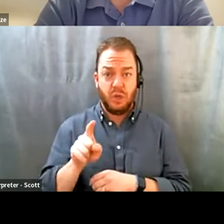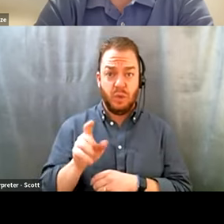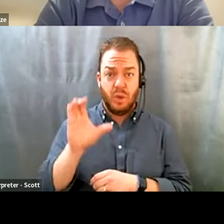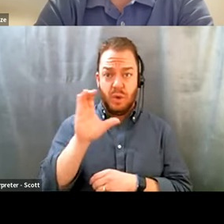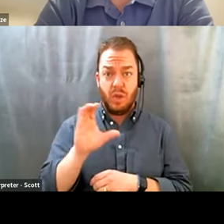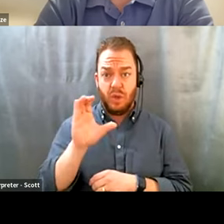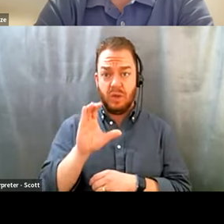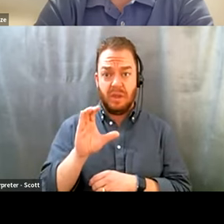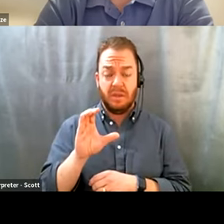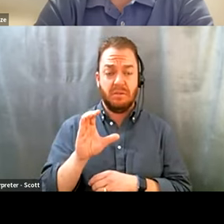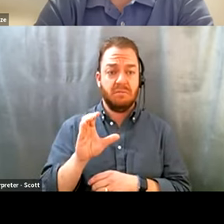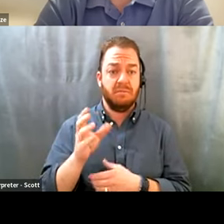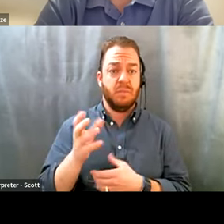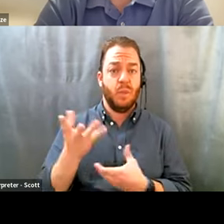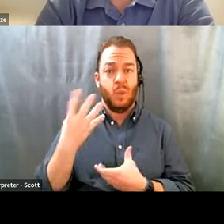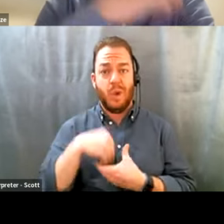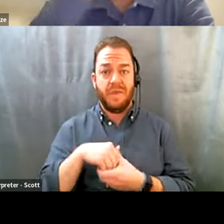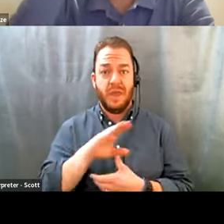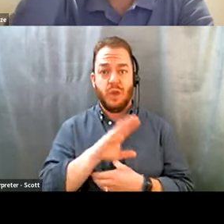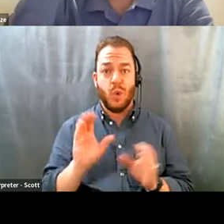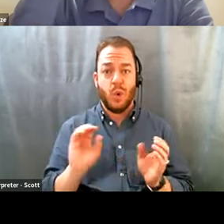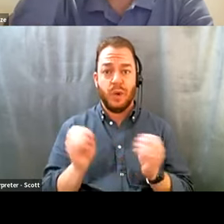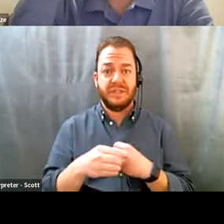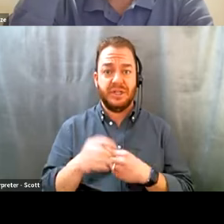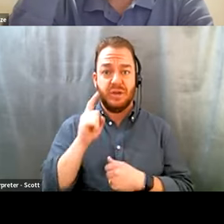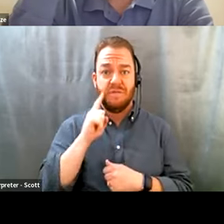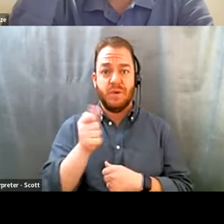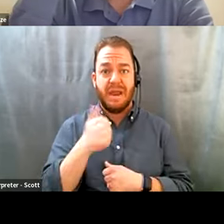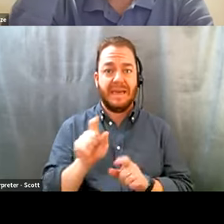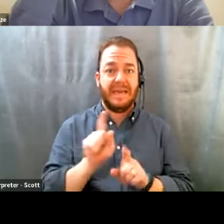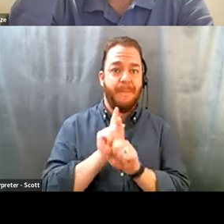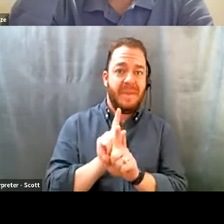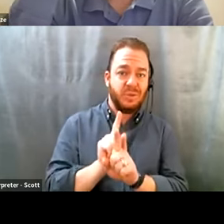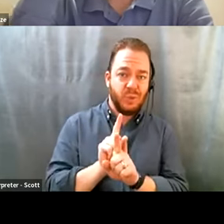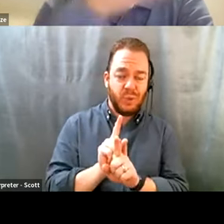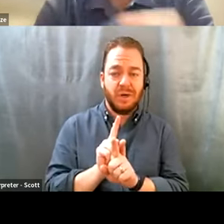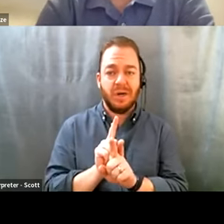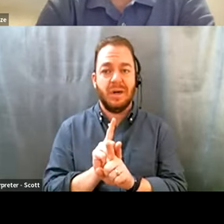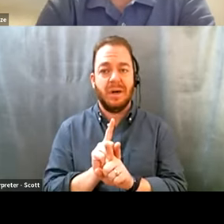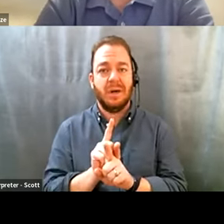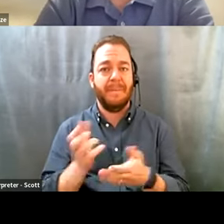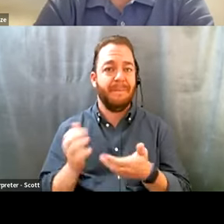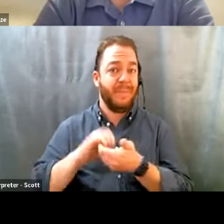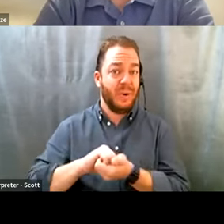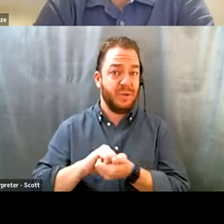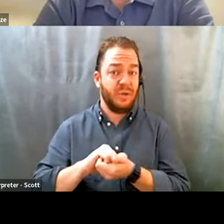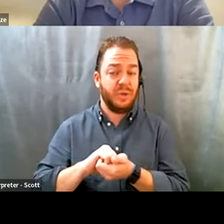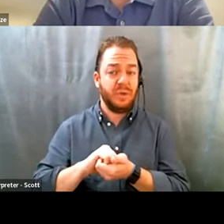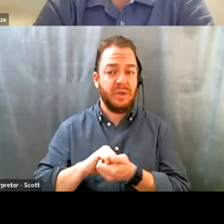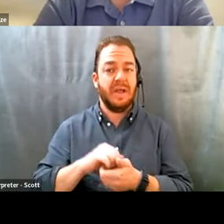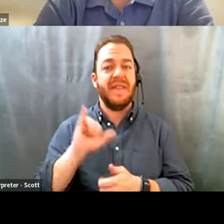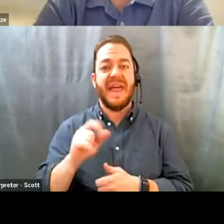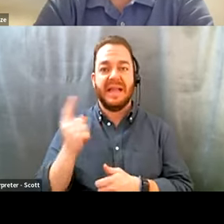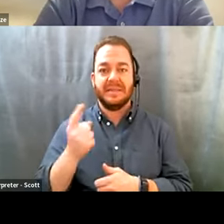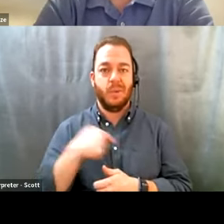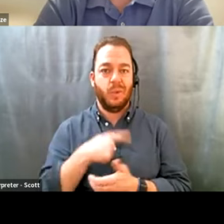within your own organization to do any type of mentor, protege, partnering? Because that's something we've